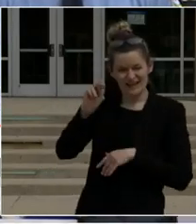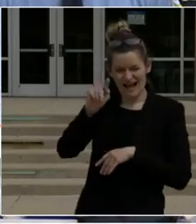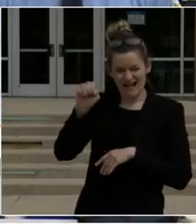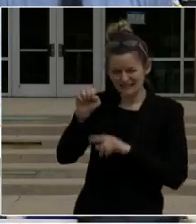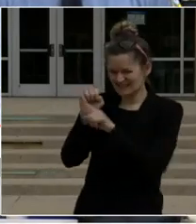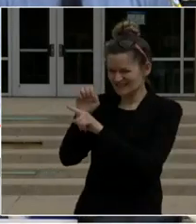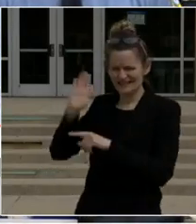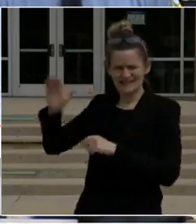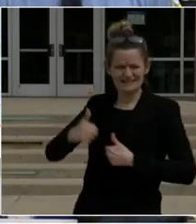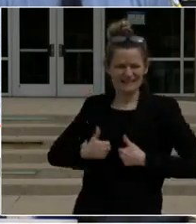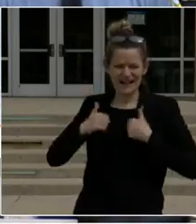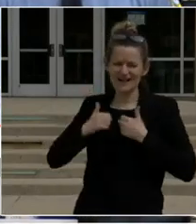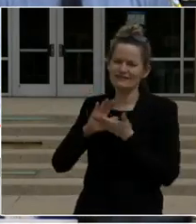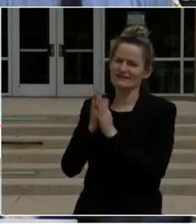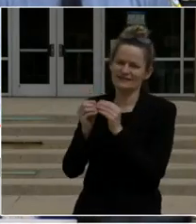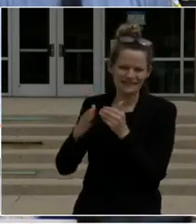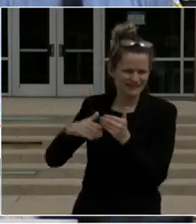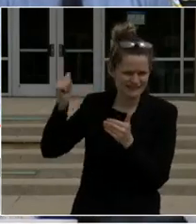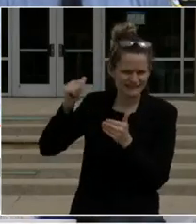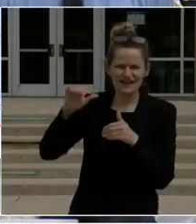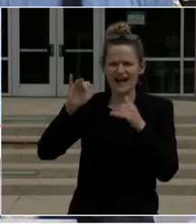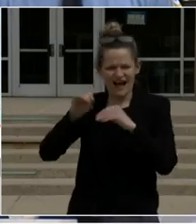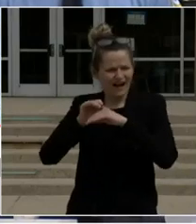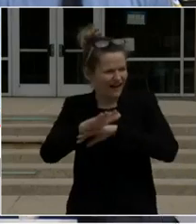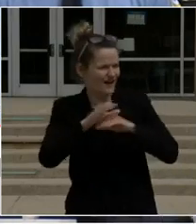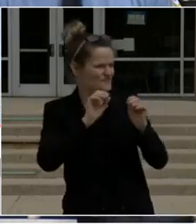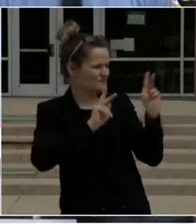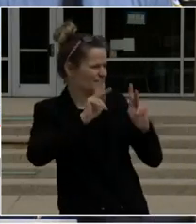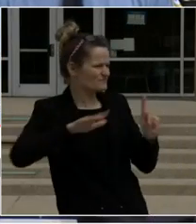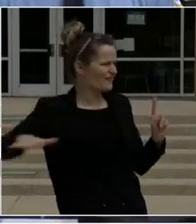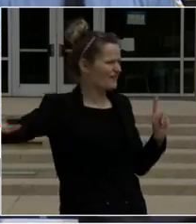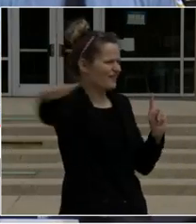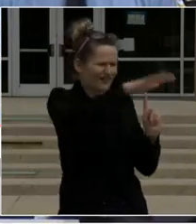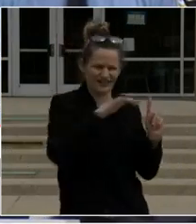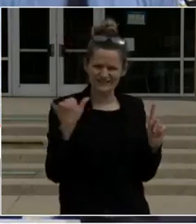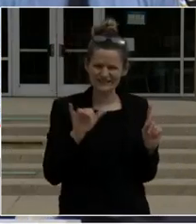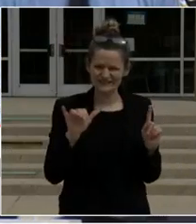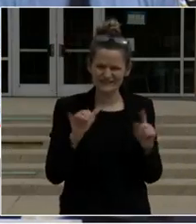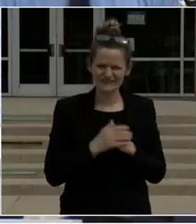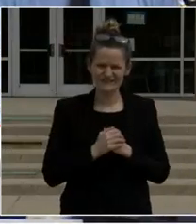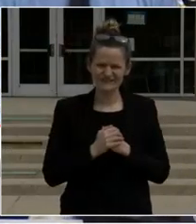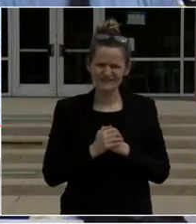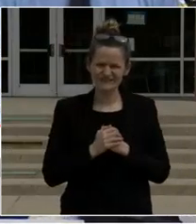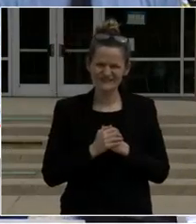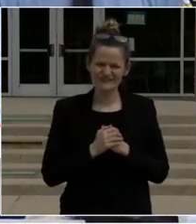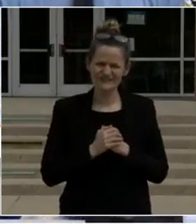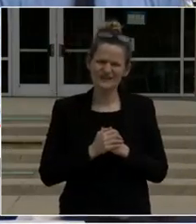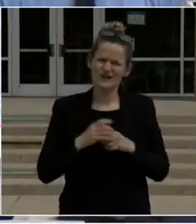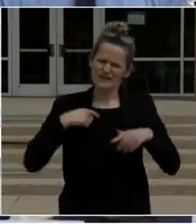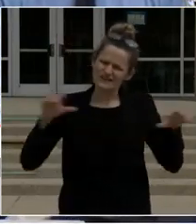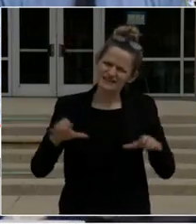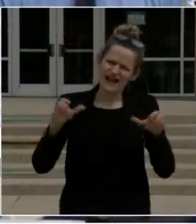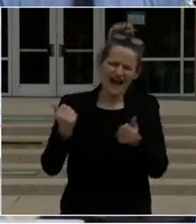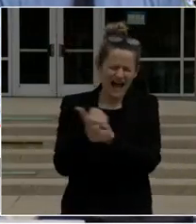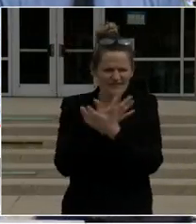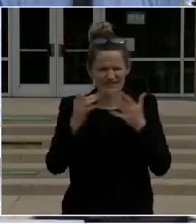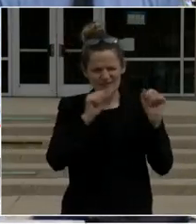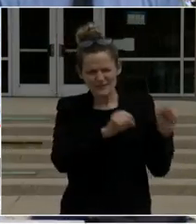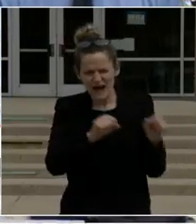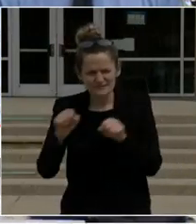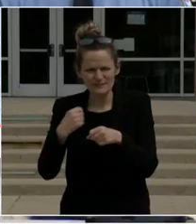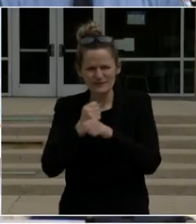people. So we're going to do everything possible to make sure that every neighborhood in Washington, D.C.